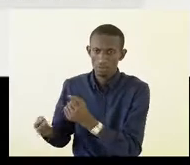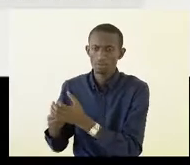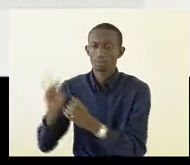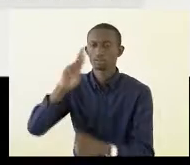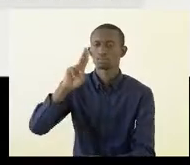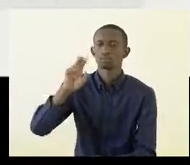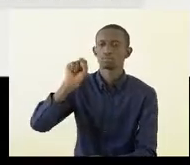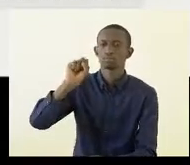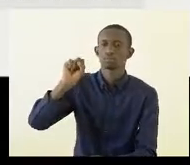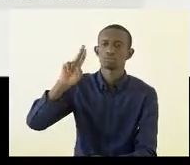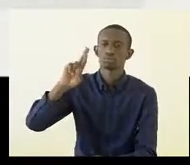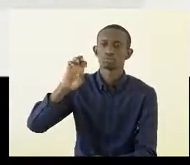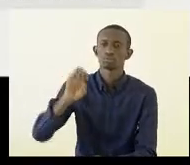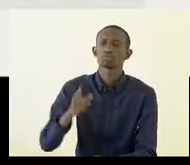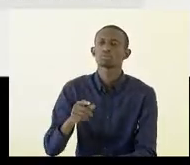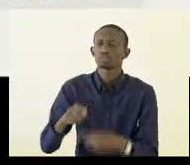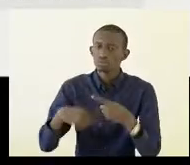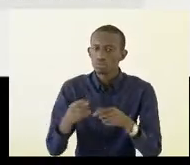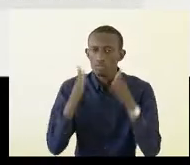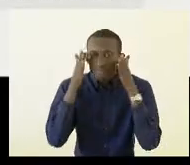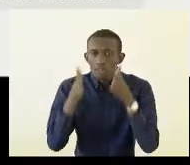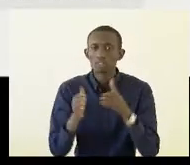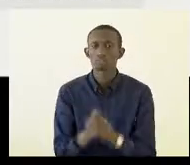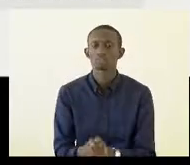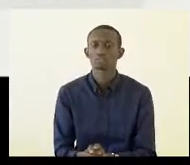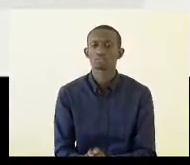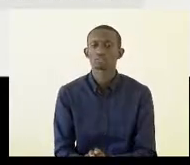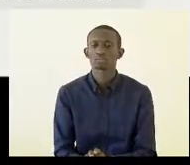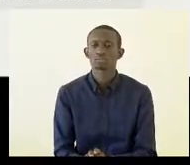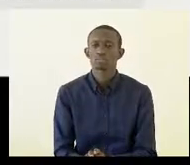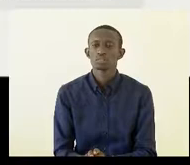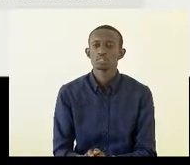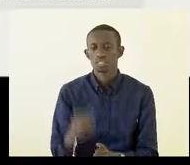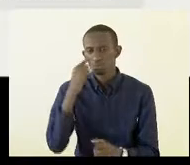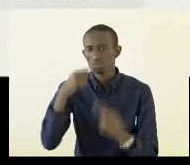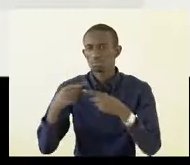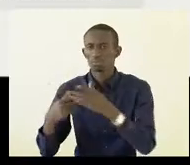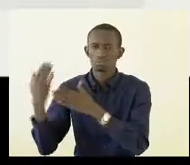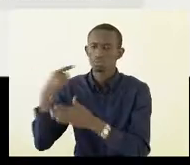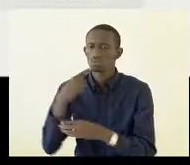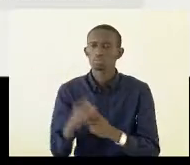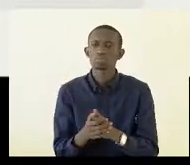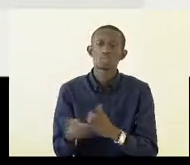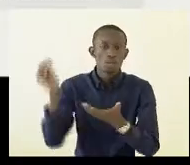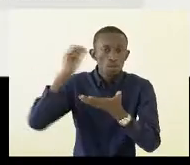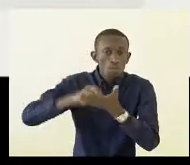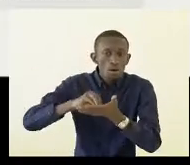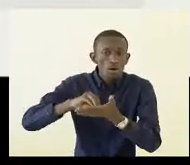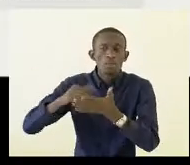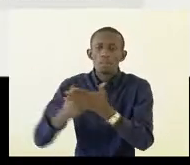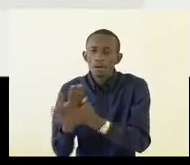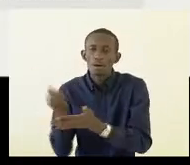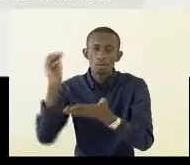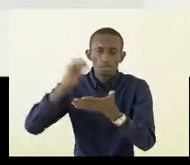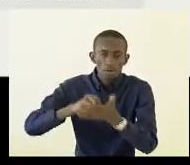So let's continue focusing and strategizing among the things like we have just said. Start recycling. You students, look at the papers you're